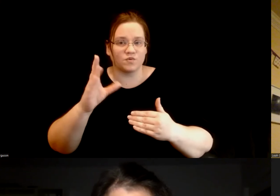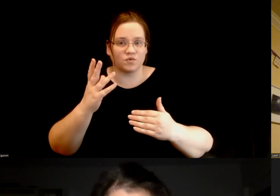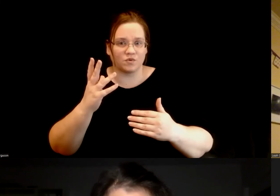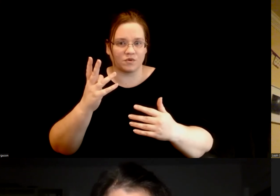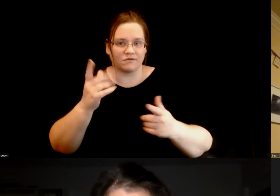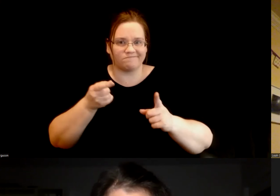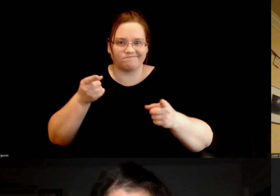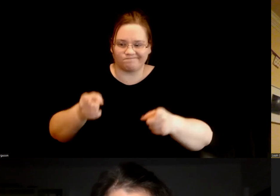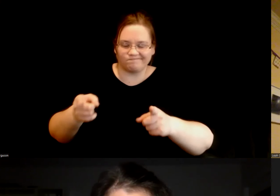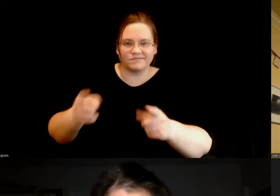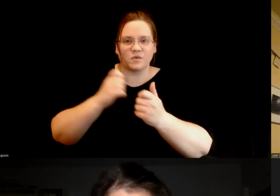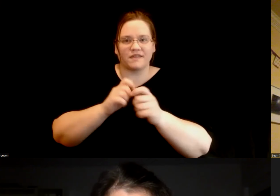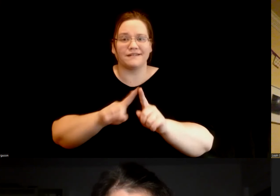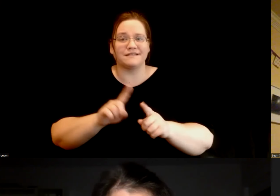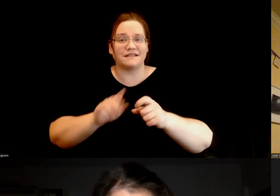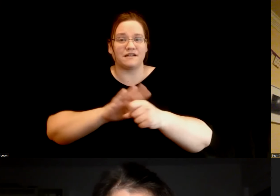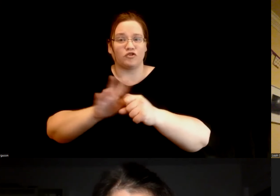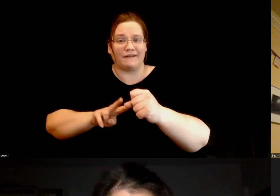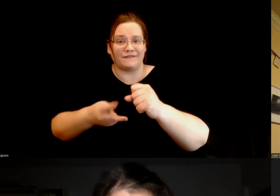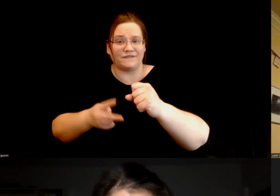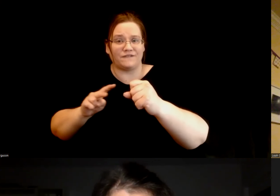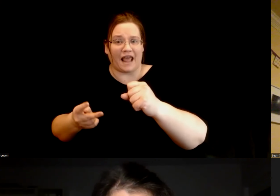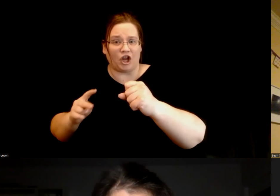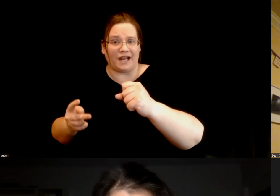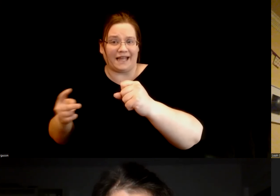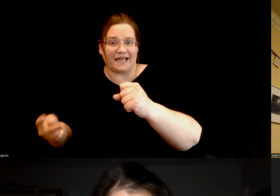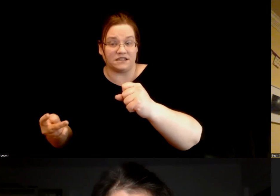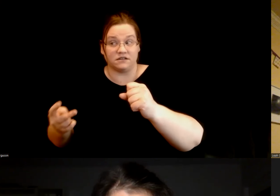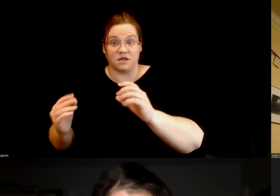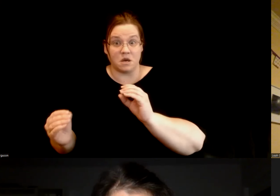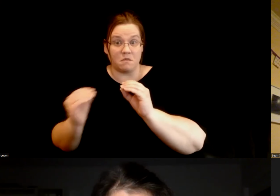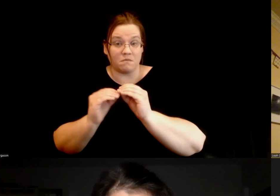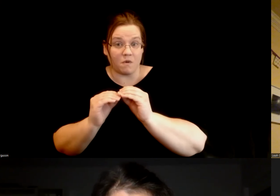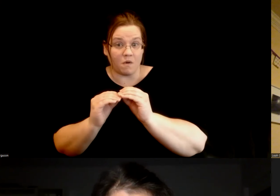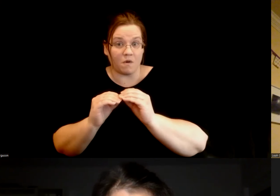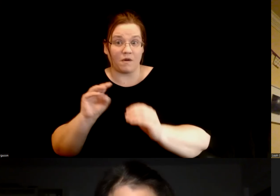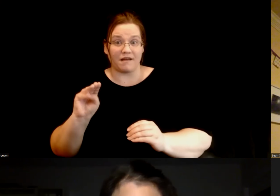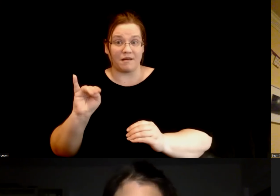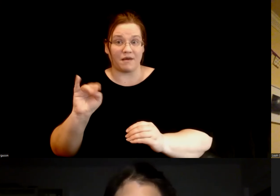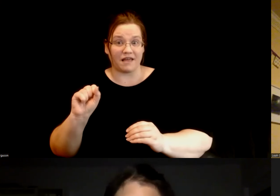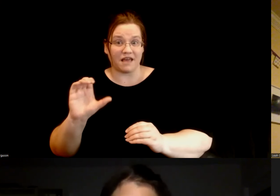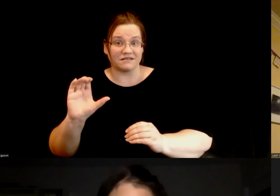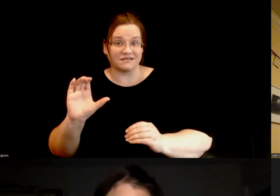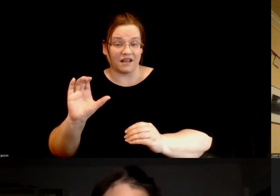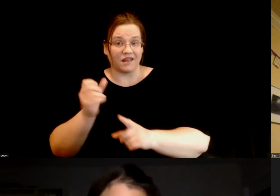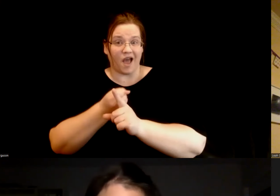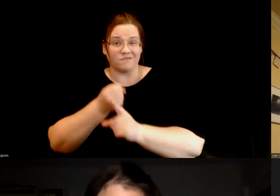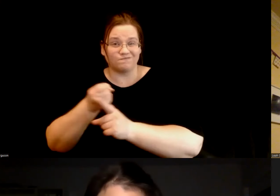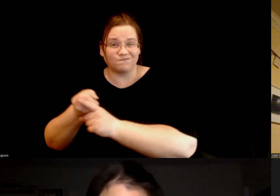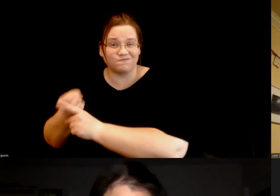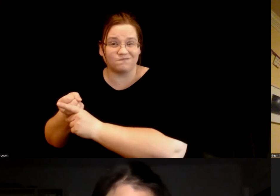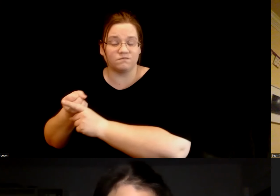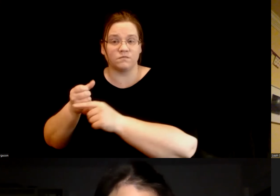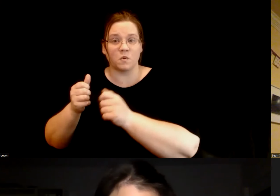variants. I don't know what the next variant could be. Could there be more MISC with the next variant?